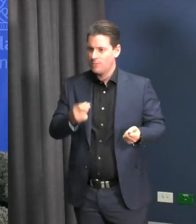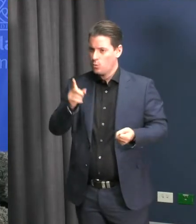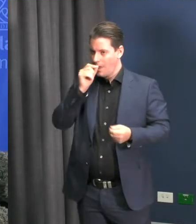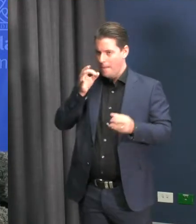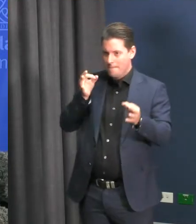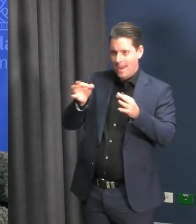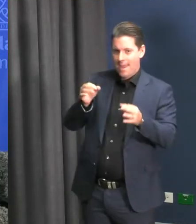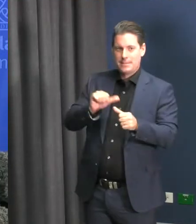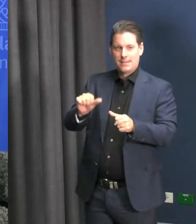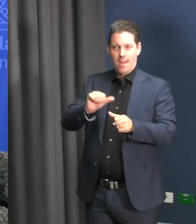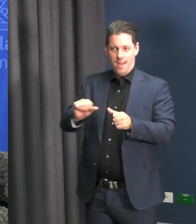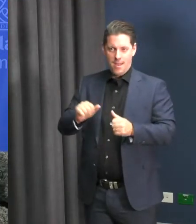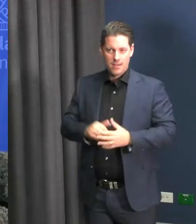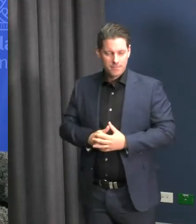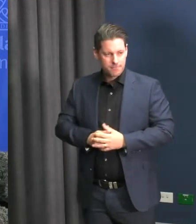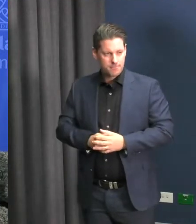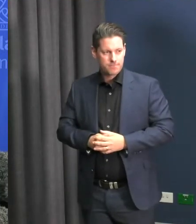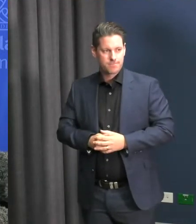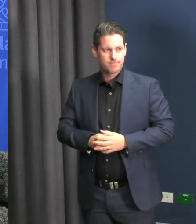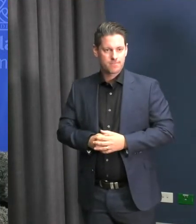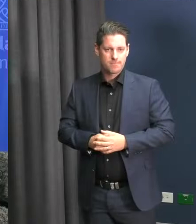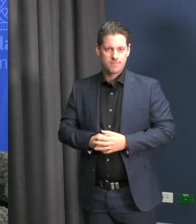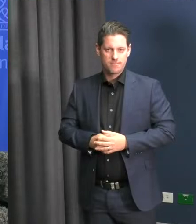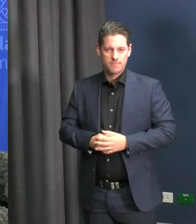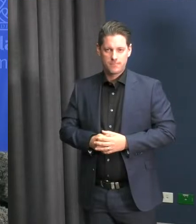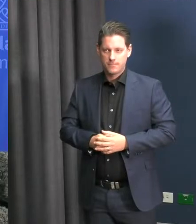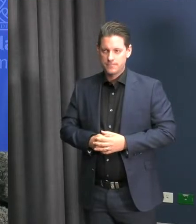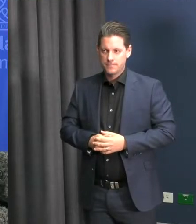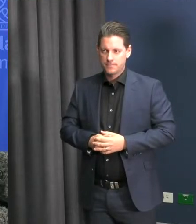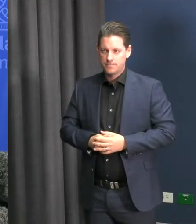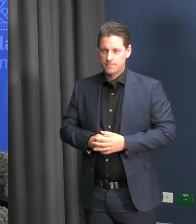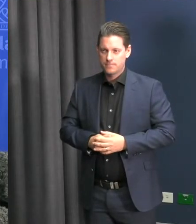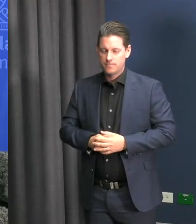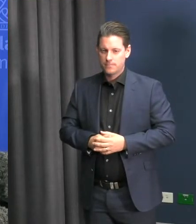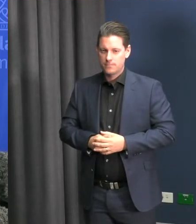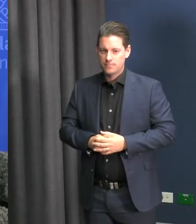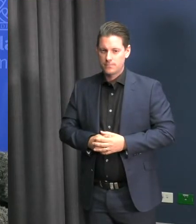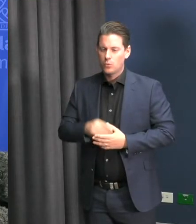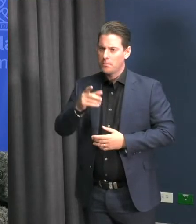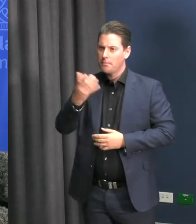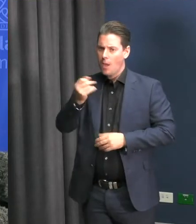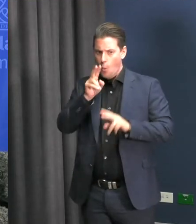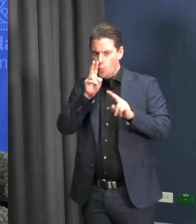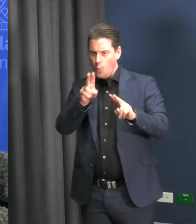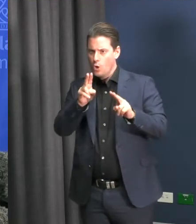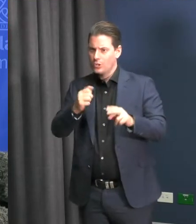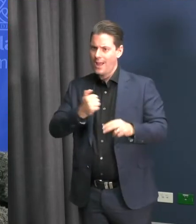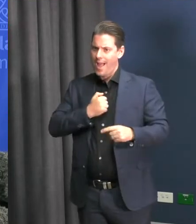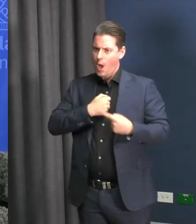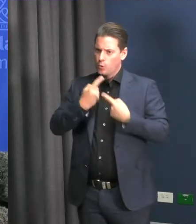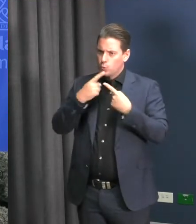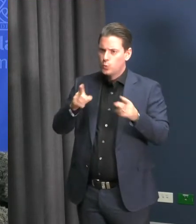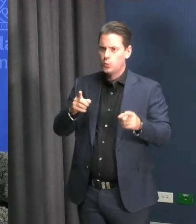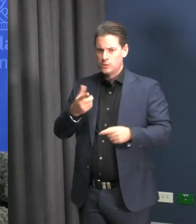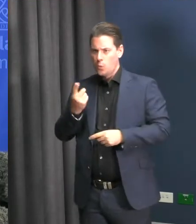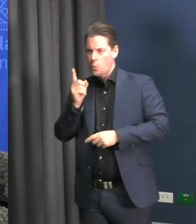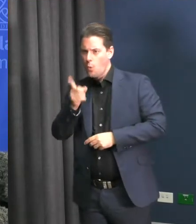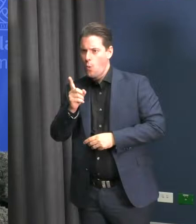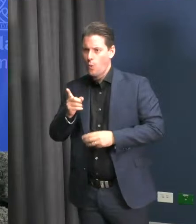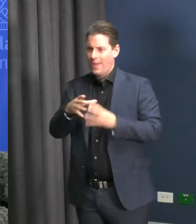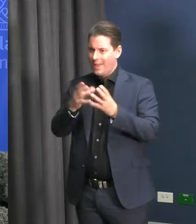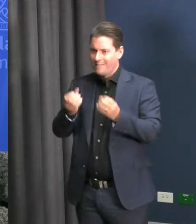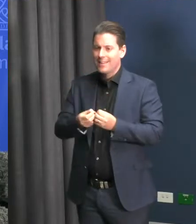unfolds. The reason why it's so important to stay connected and heed the warnings is we're working with